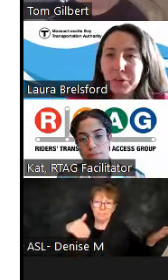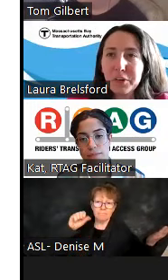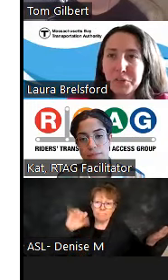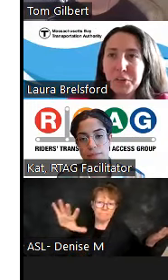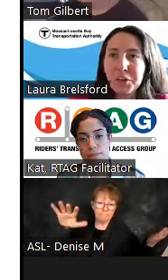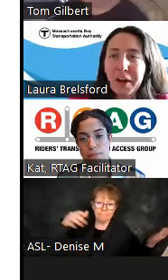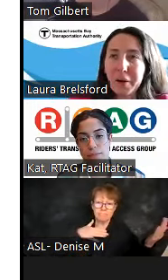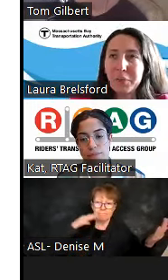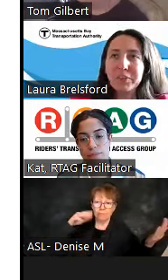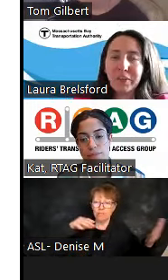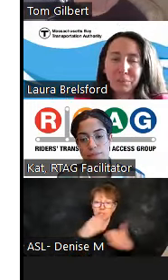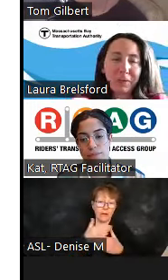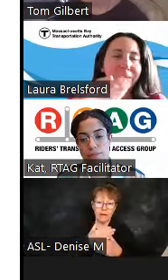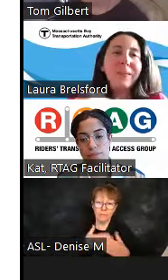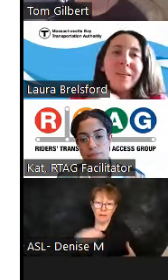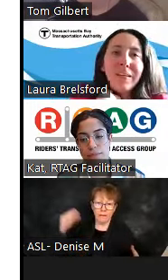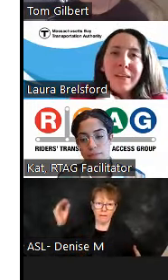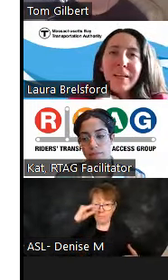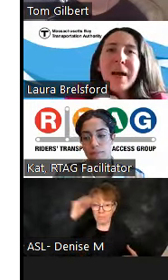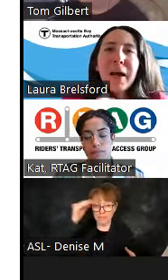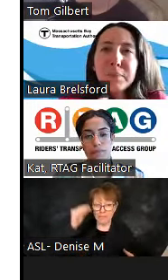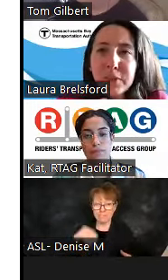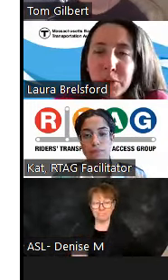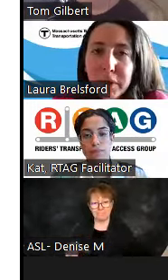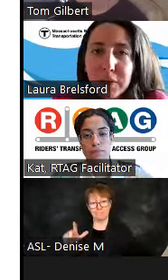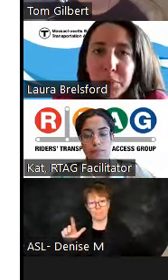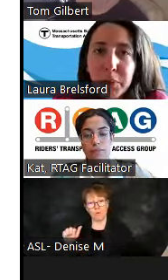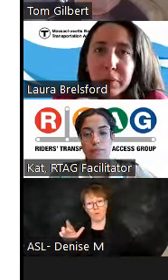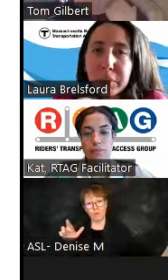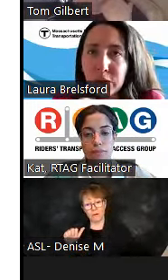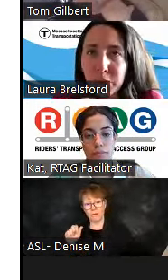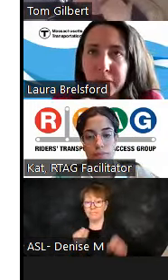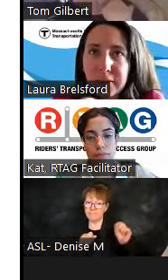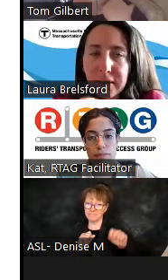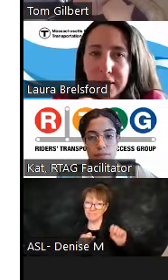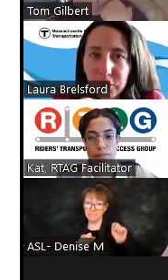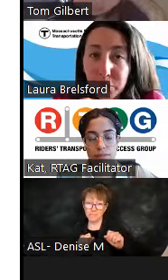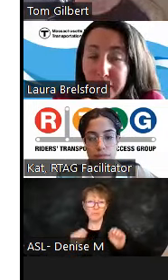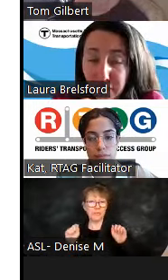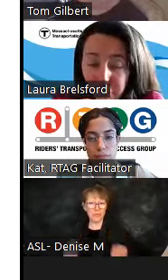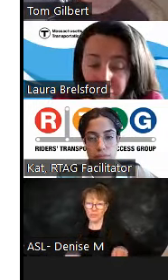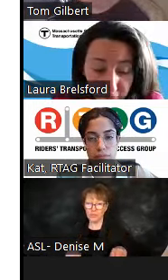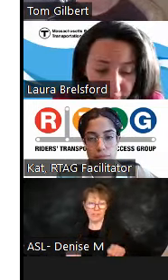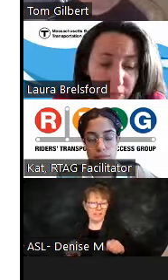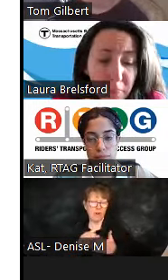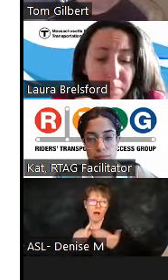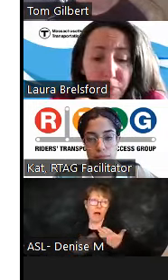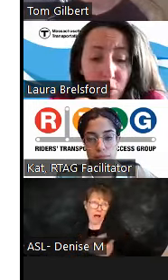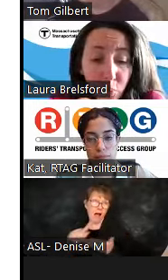this for hours, and I'd be happy to at some point. Let me just quickly say that, it's going back to the